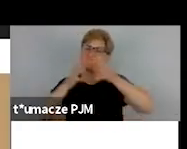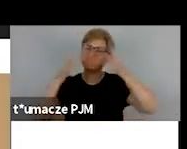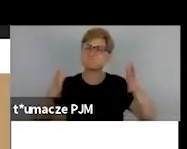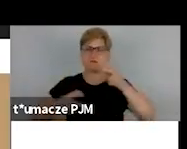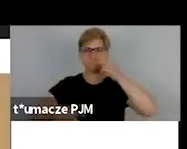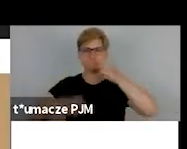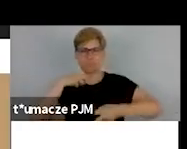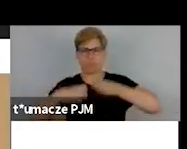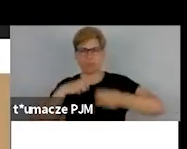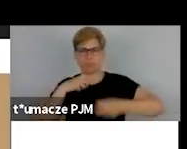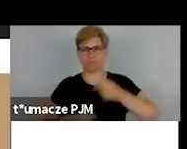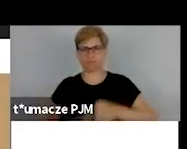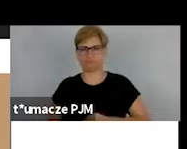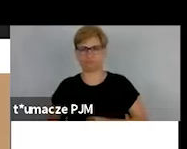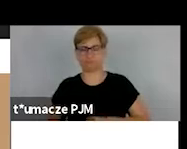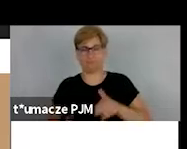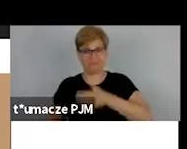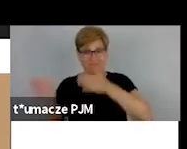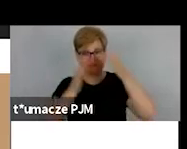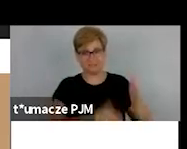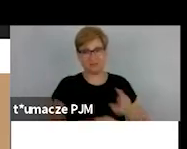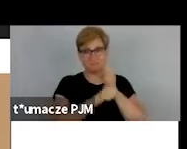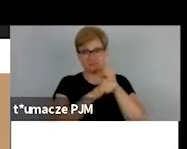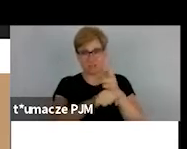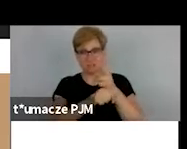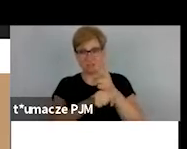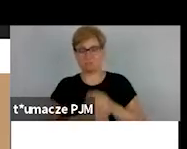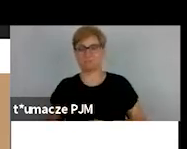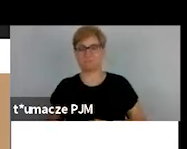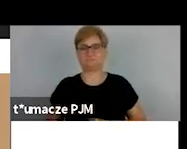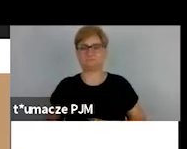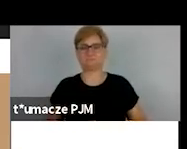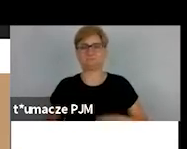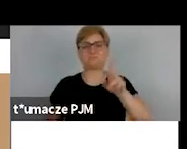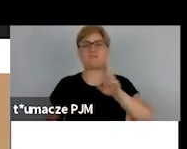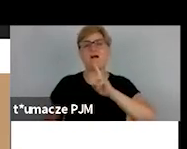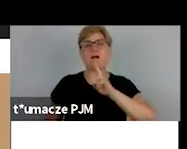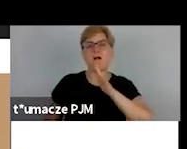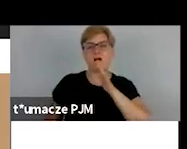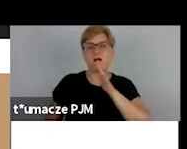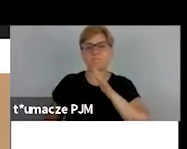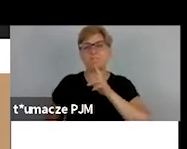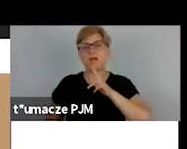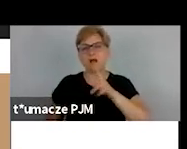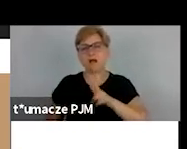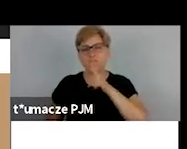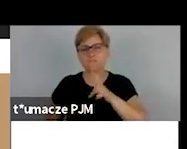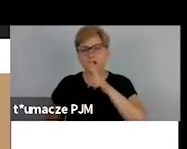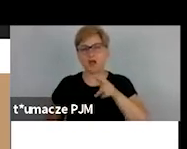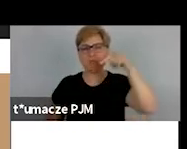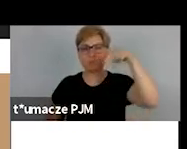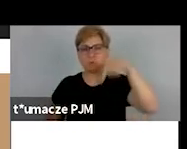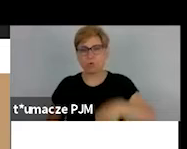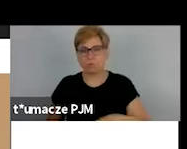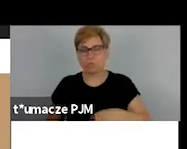But I think, in South Africa in particular, but certainly in other places,